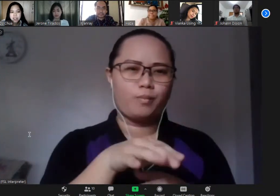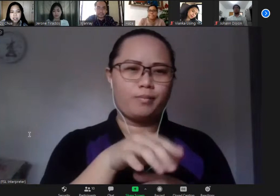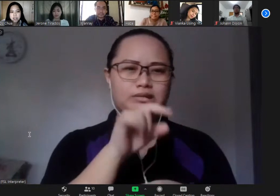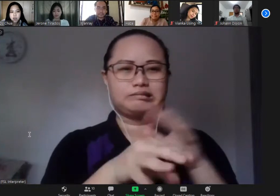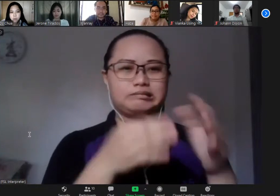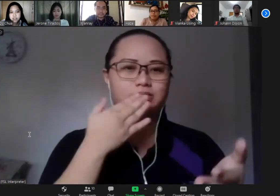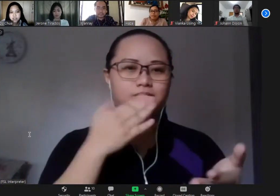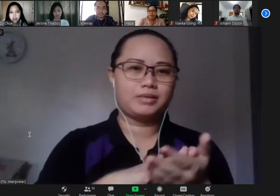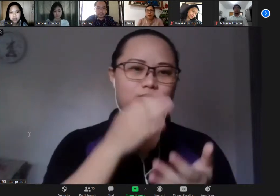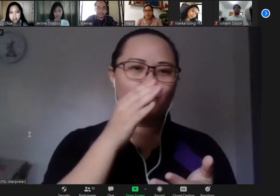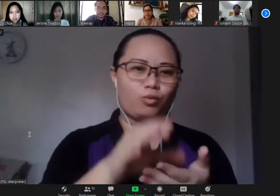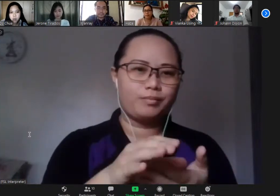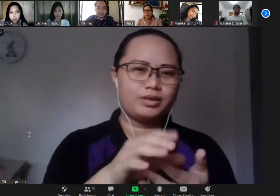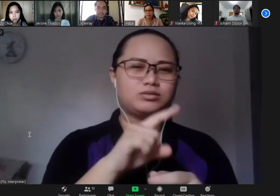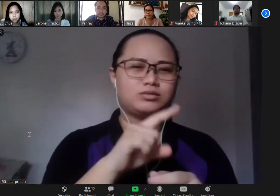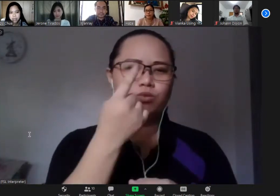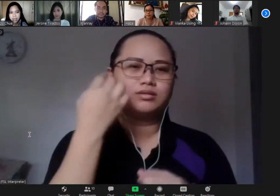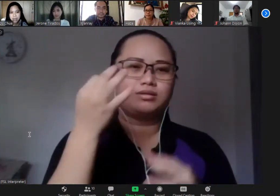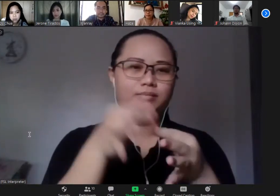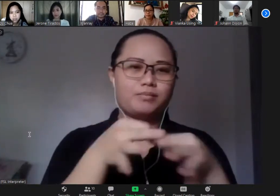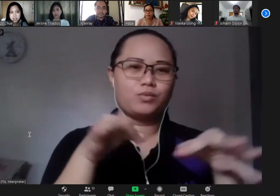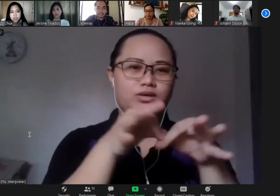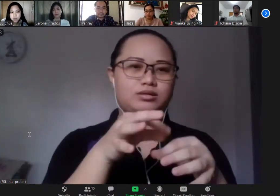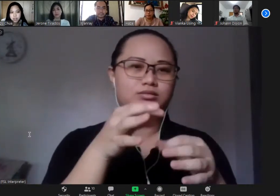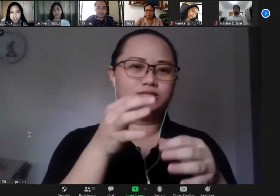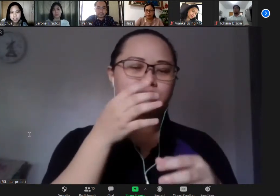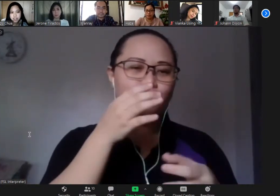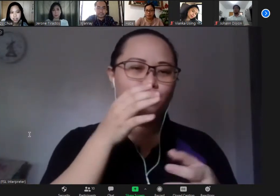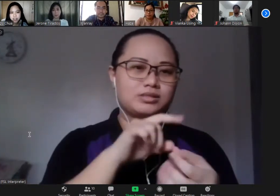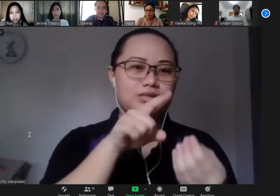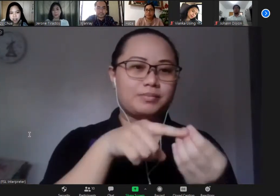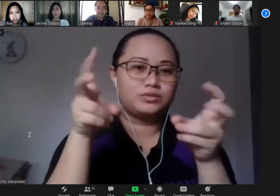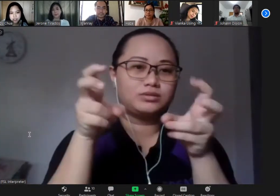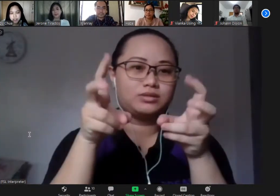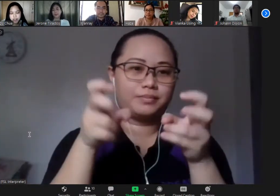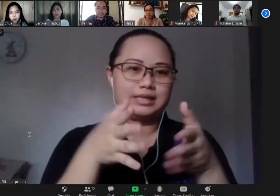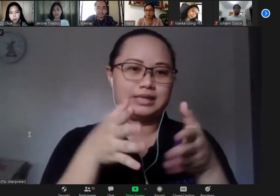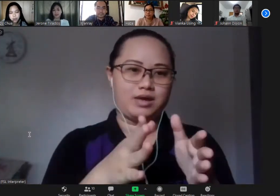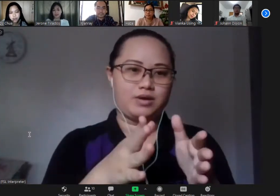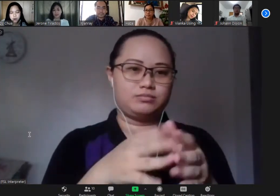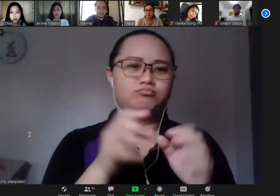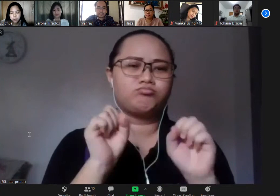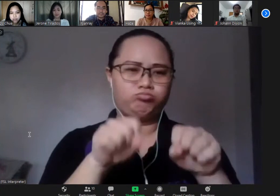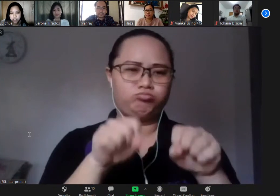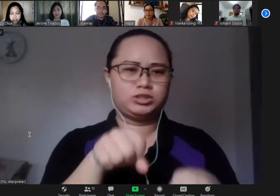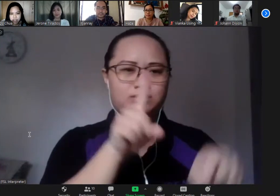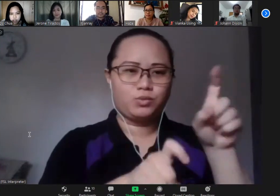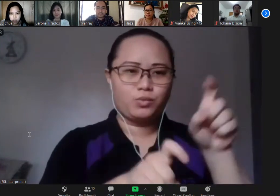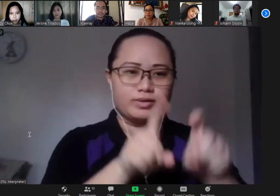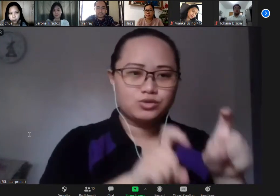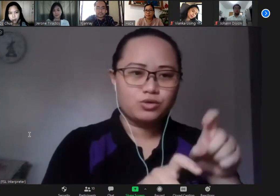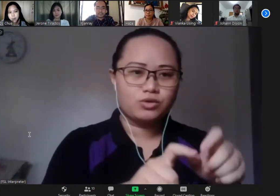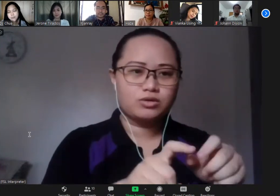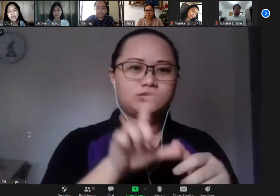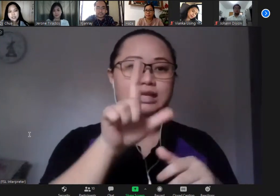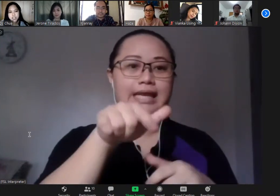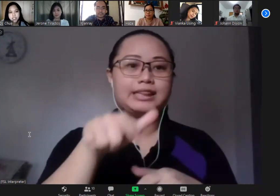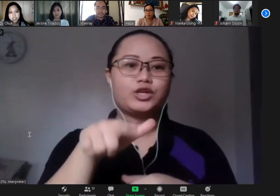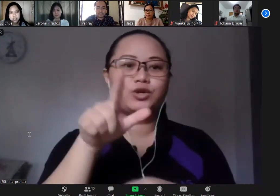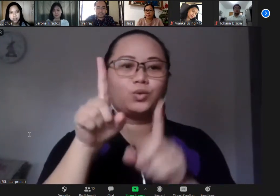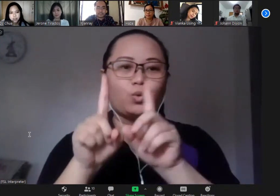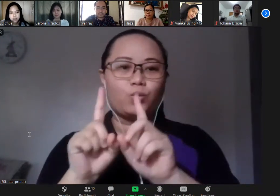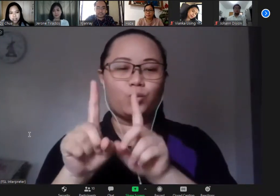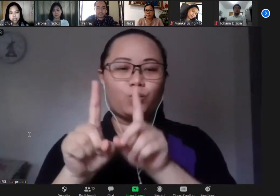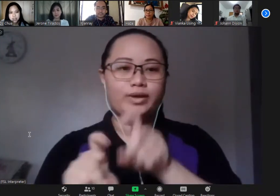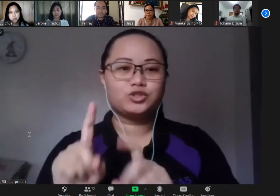Only relevant comments regarding the topic will be allowed. Questions are encouraged during the open forum after the lecture proper.